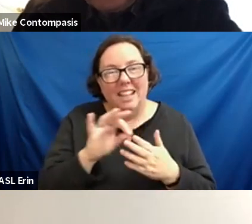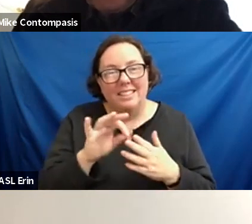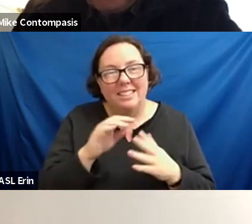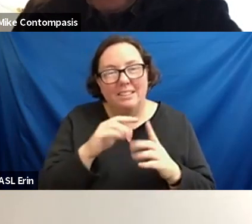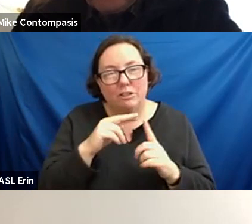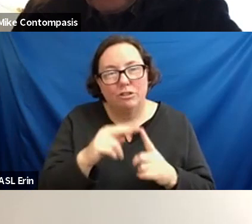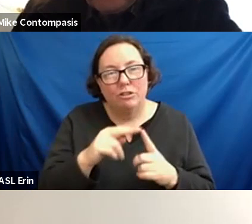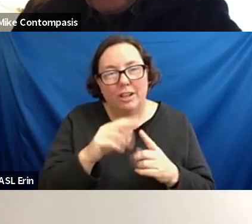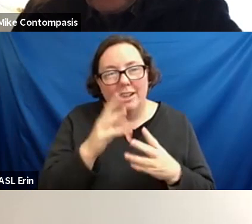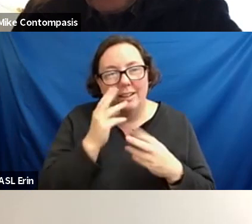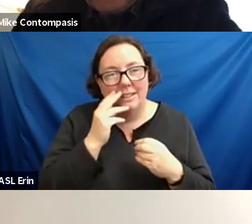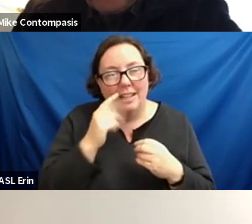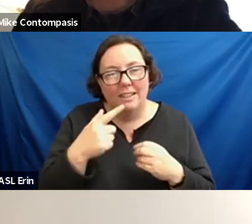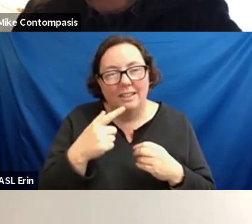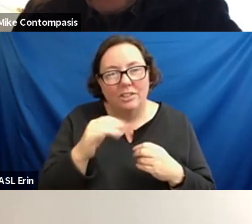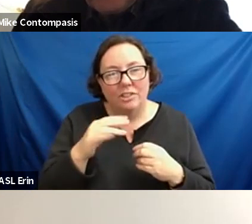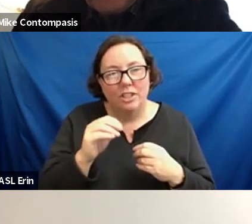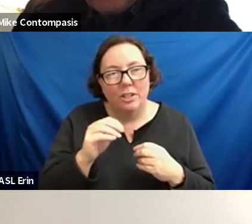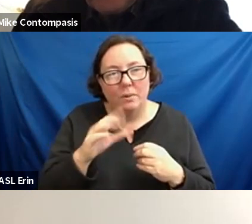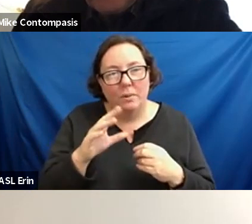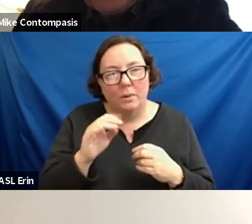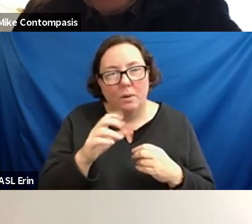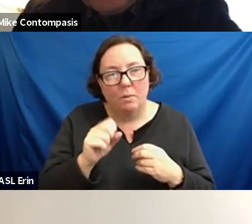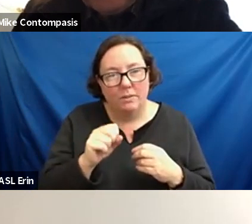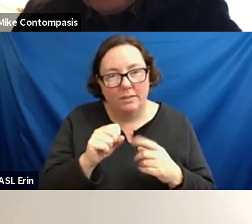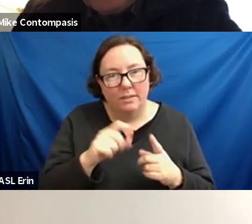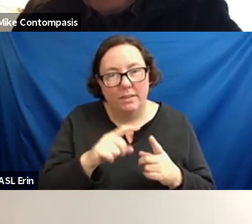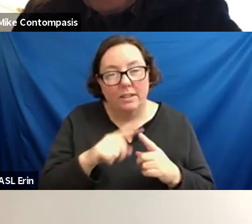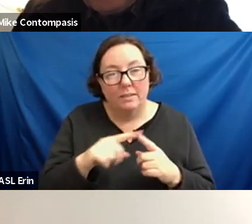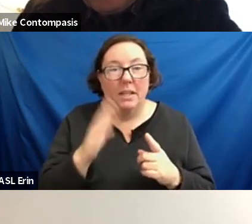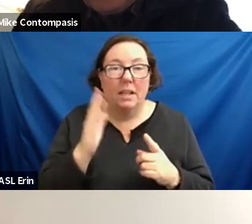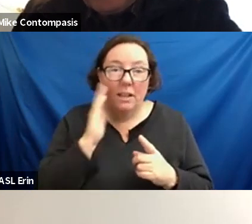I'm just would just be curious. I know that this summer,